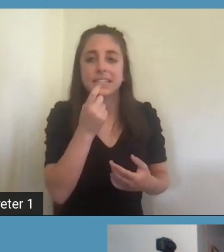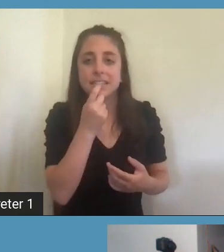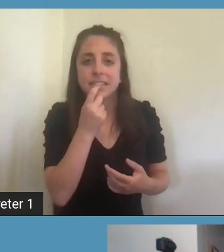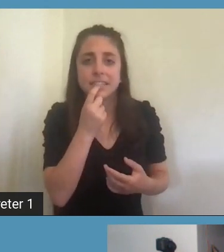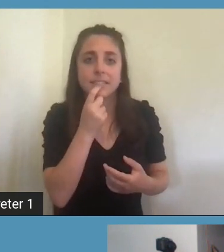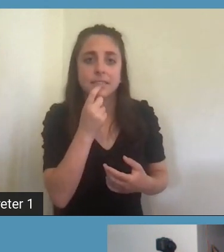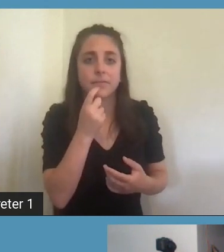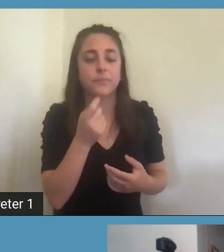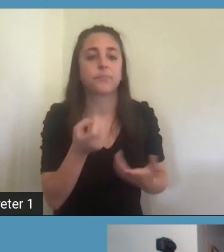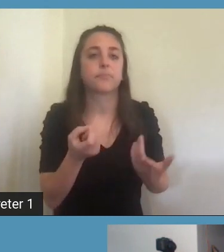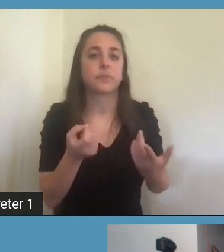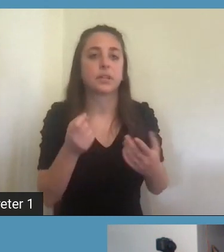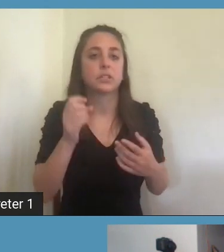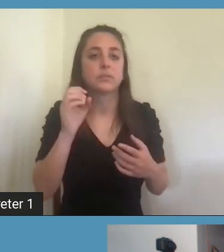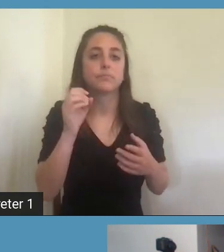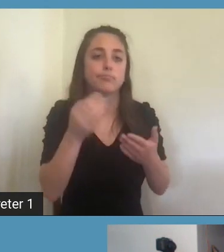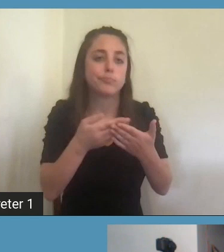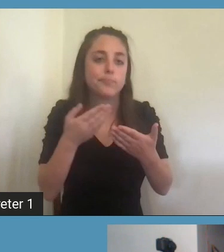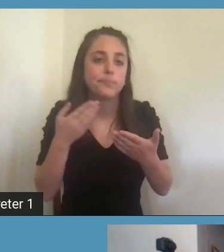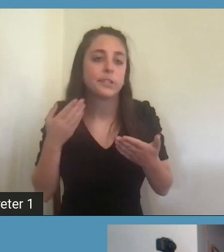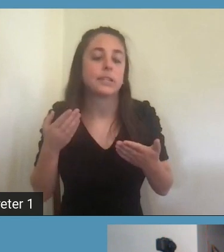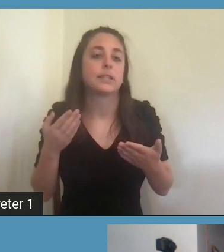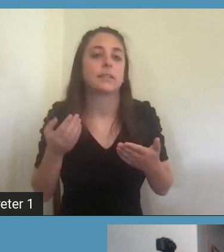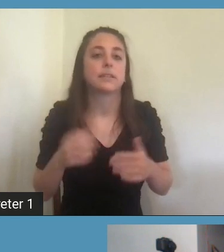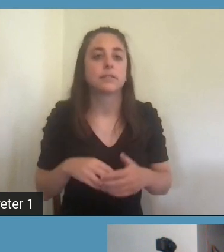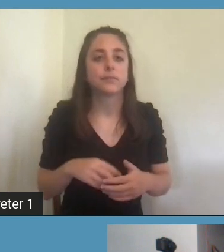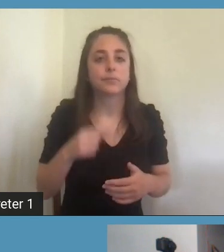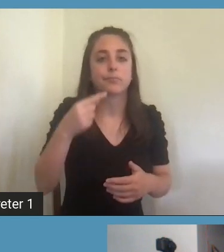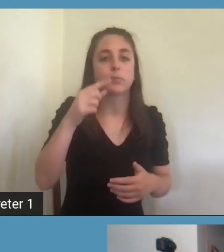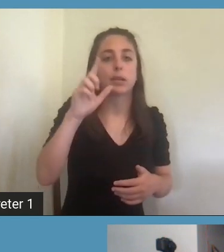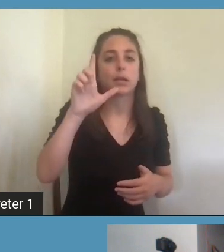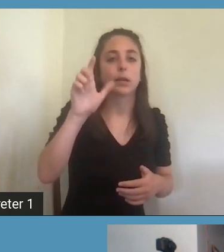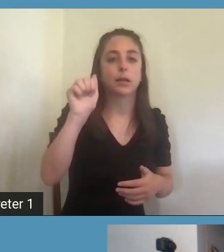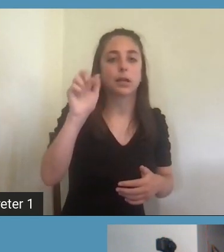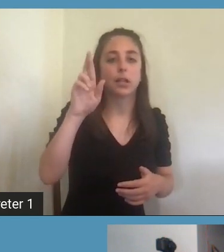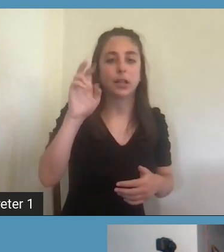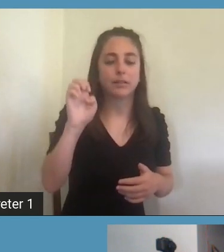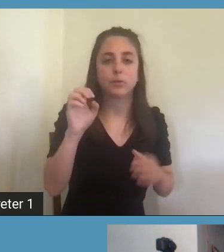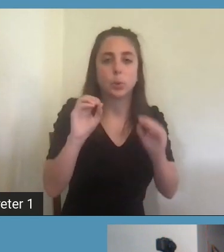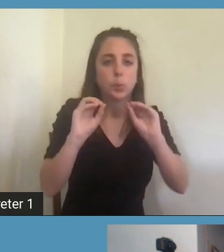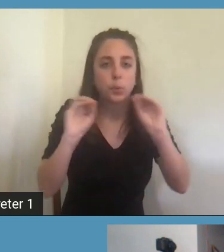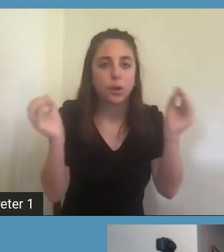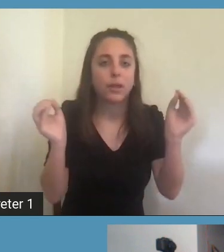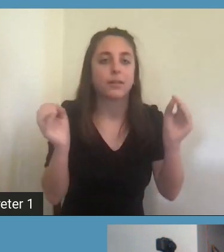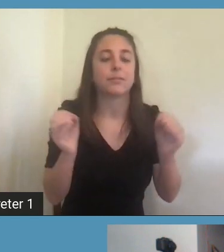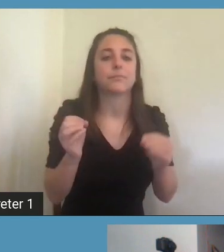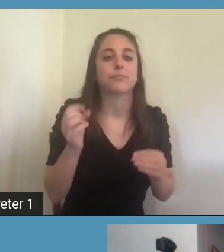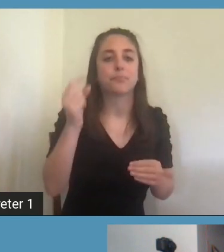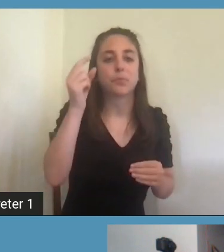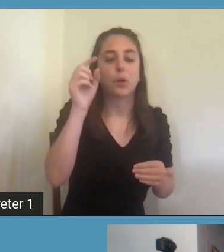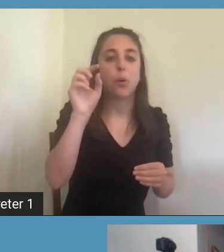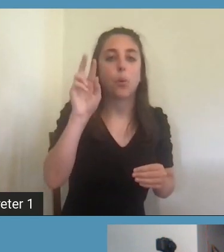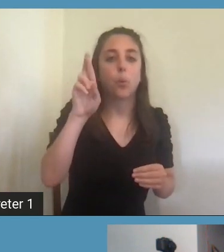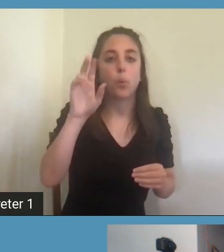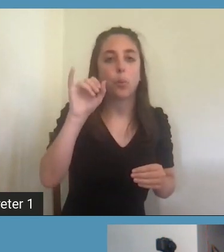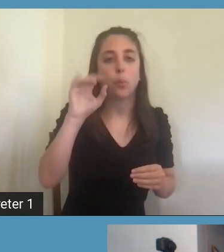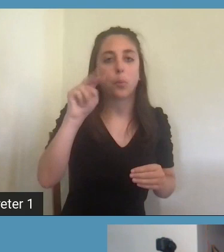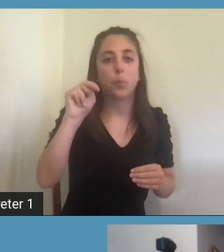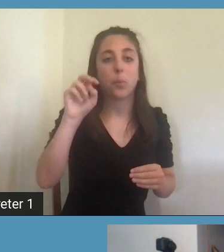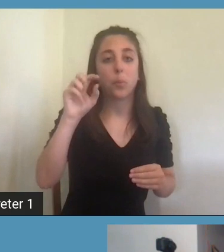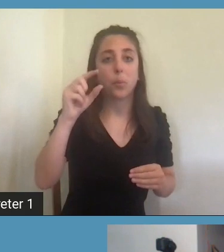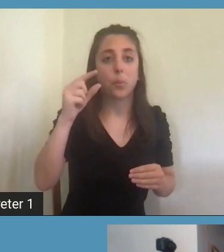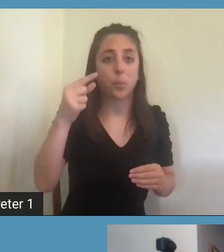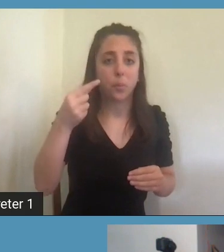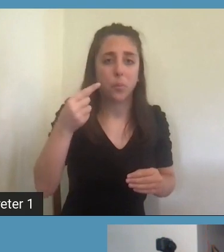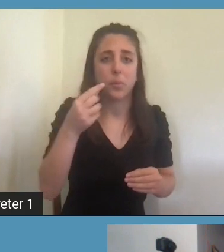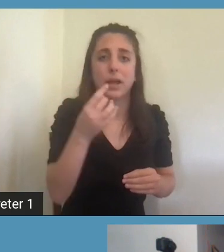museum, to remove the glare. And then in that same question, ring lights, are they really that useful? So that's a two-parter.